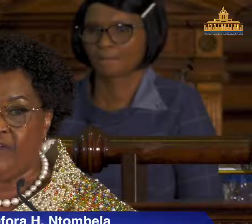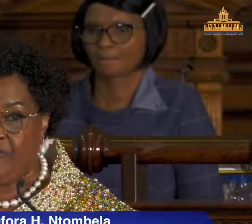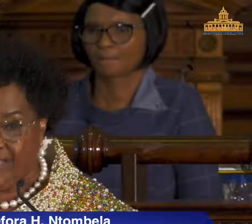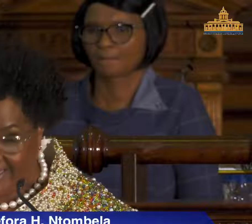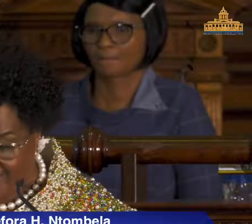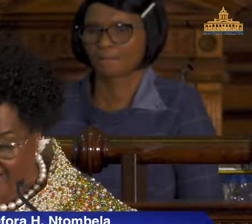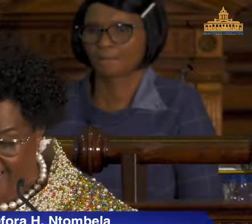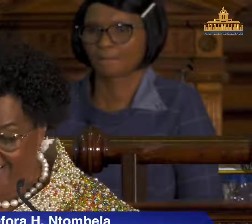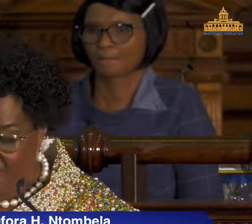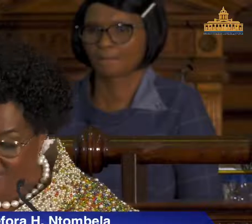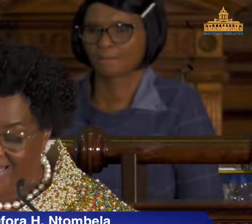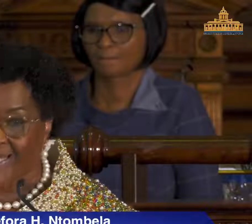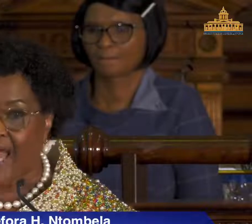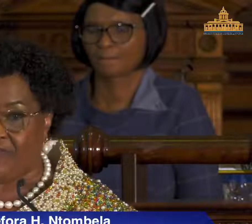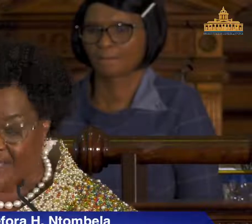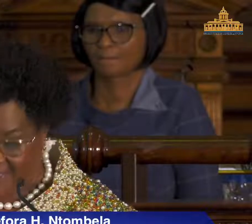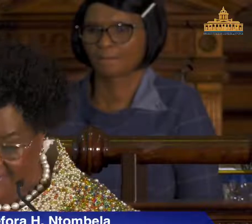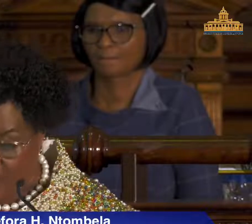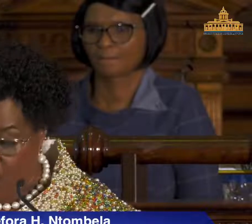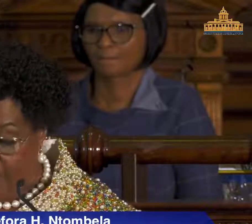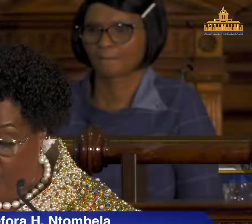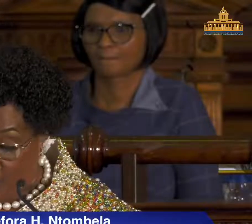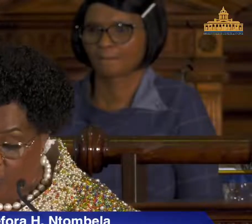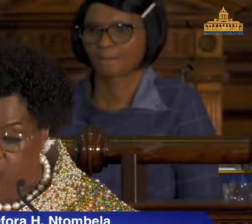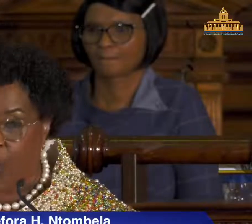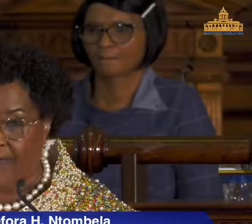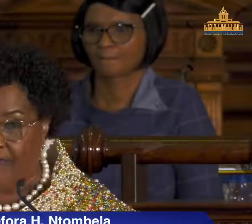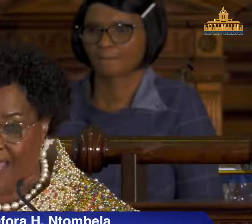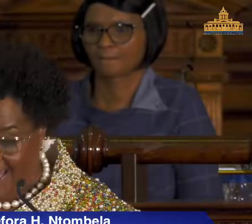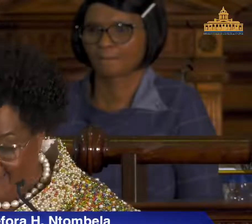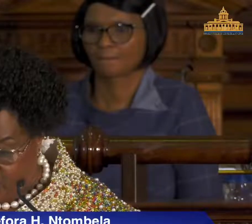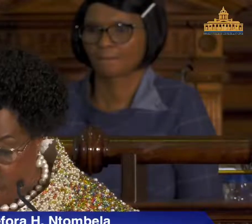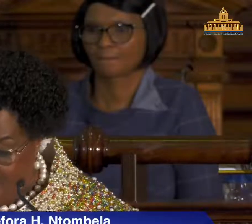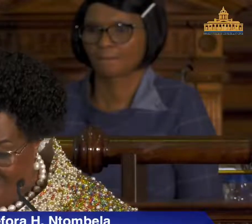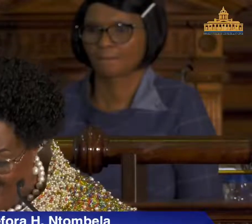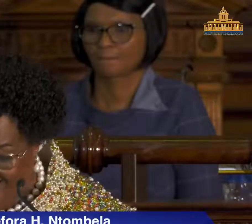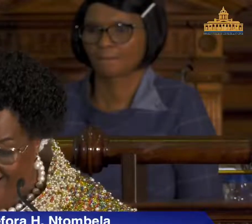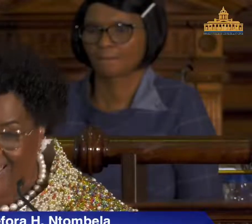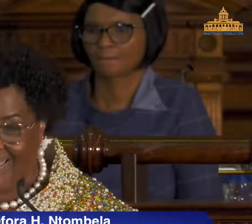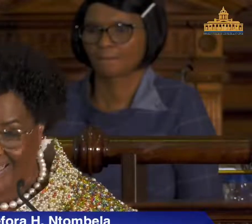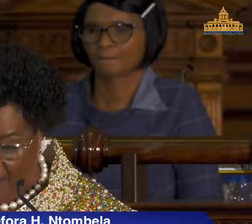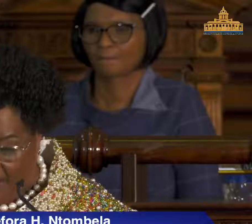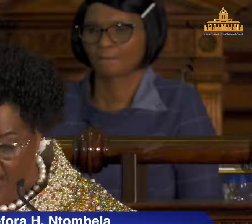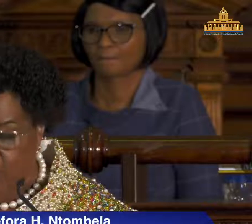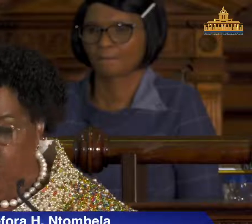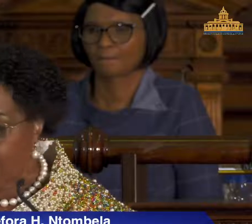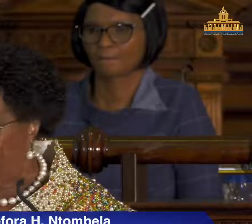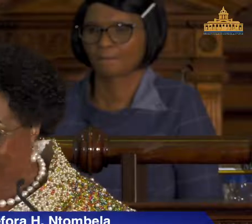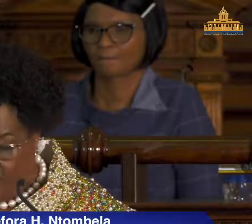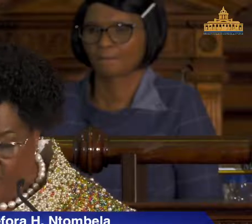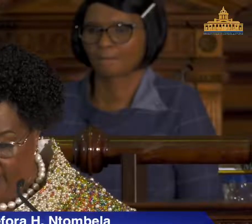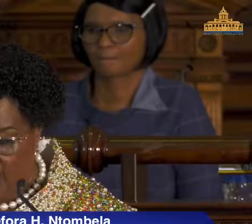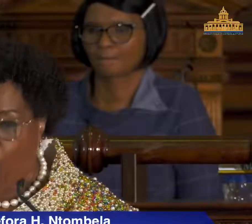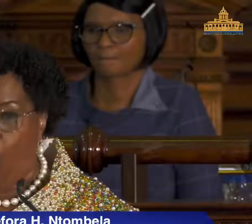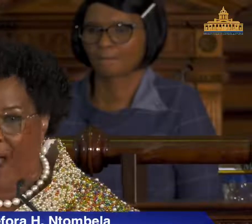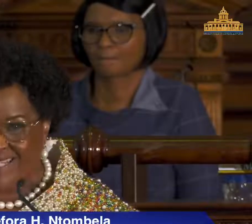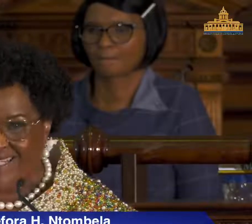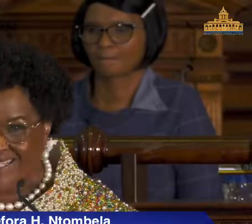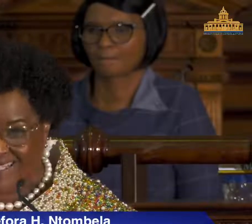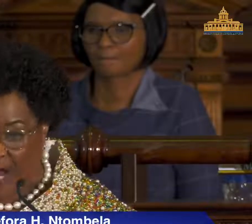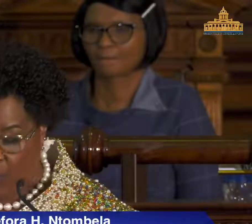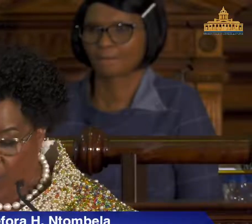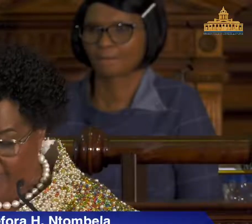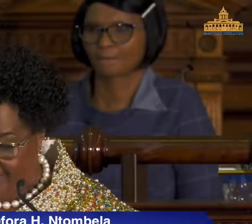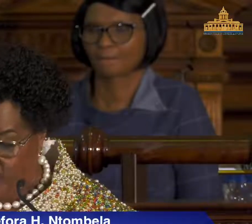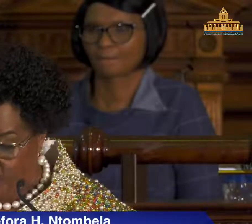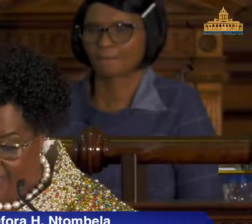Bogoko, ifitile. Immediately after this, we are going to have a 2-day indaba to plan what is